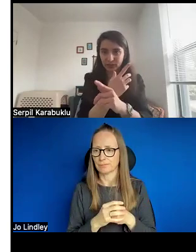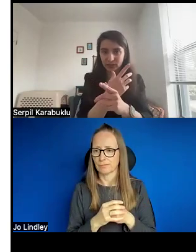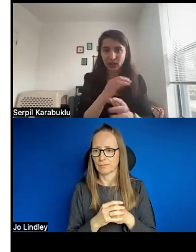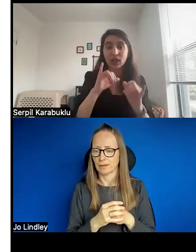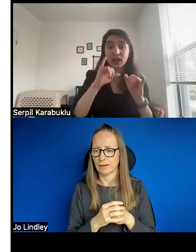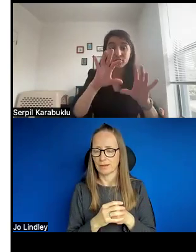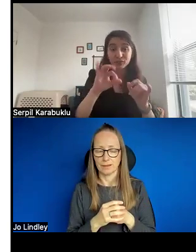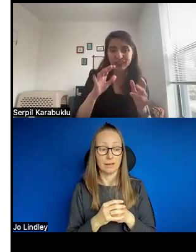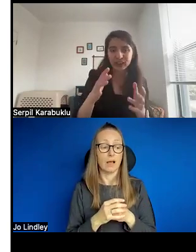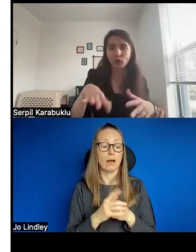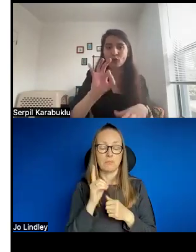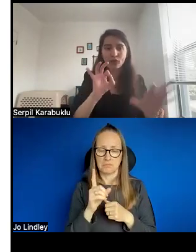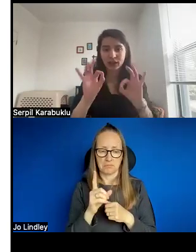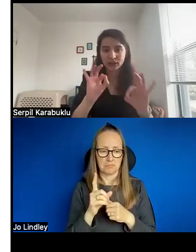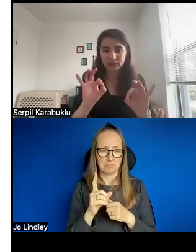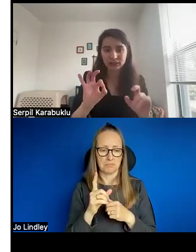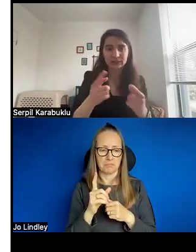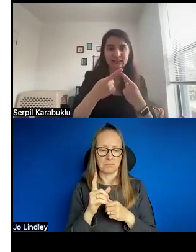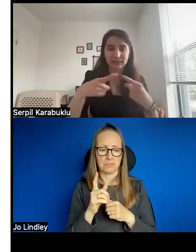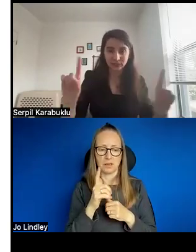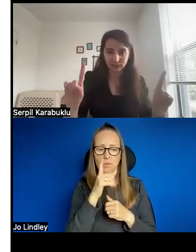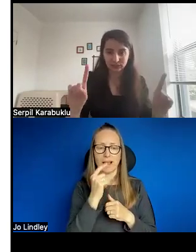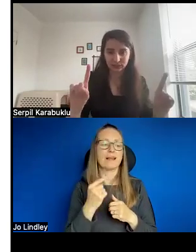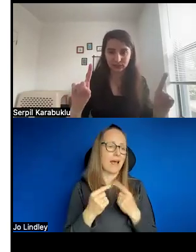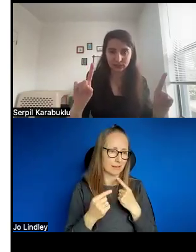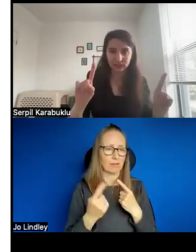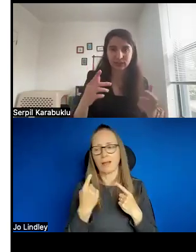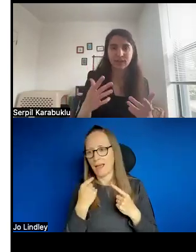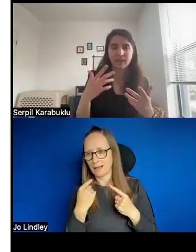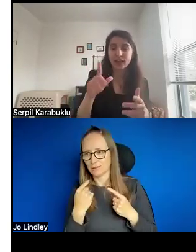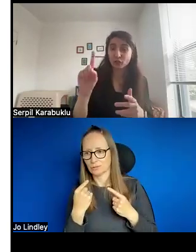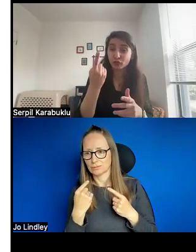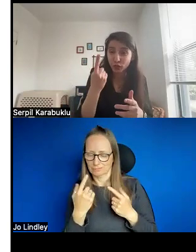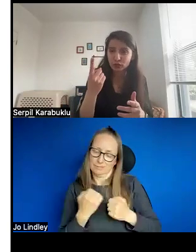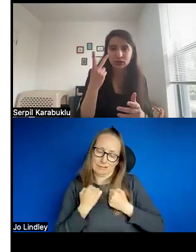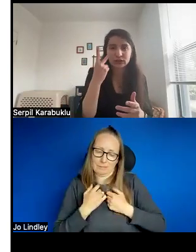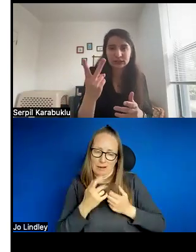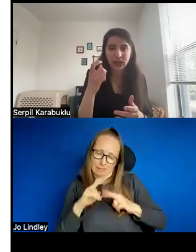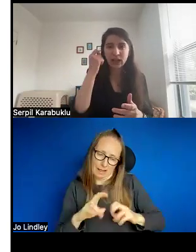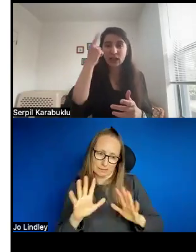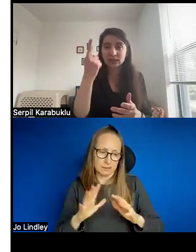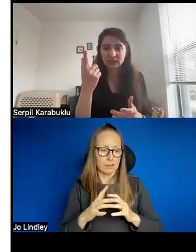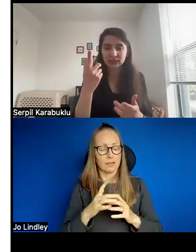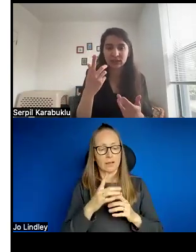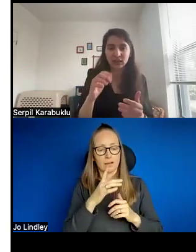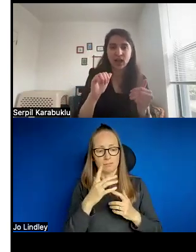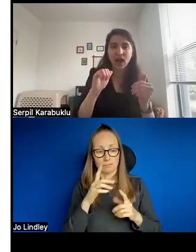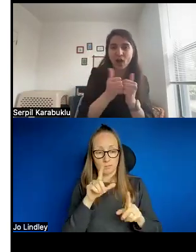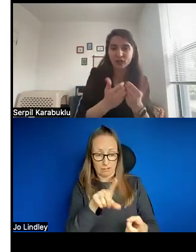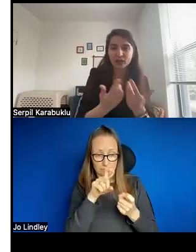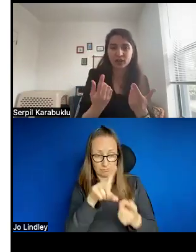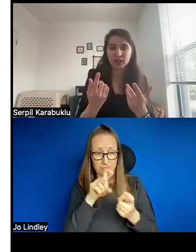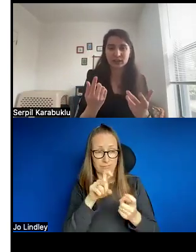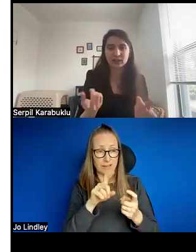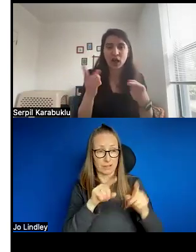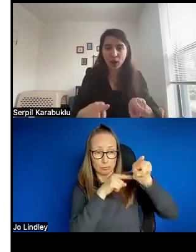But if we take this head nut, in our case, with its trajectories and features, then we